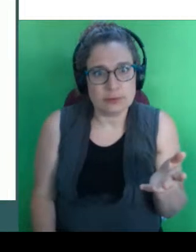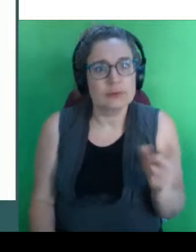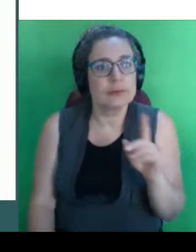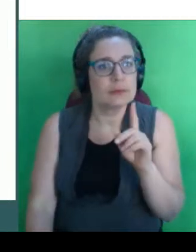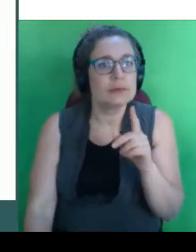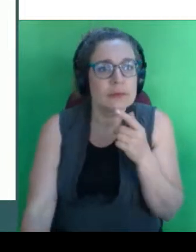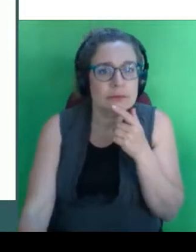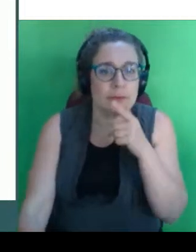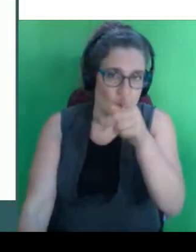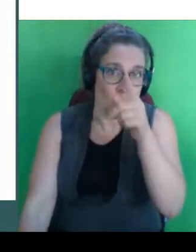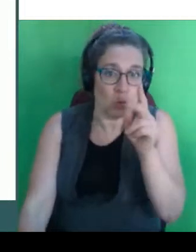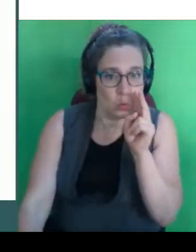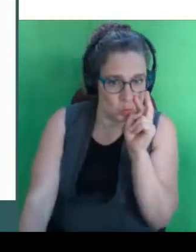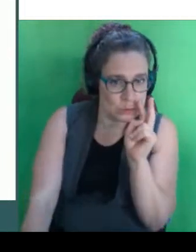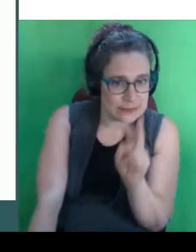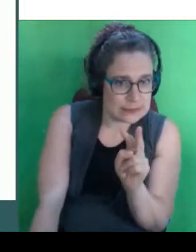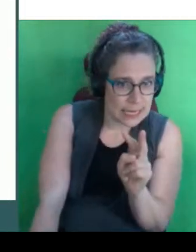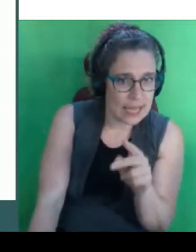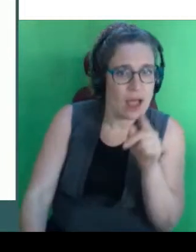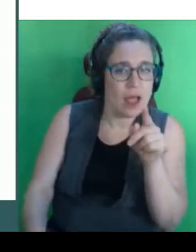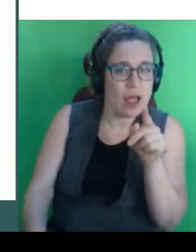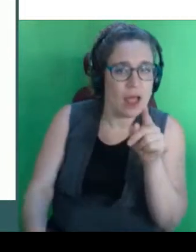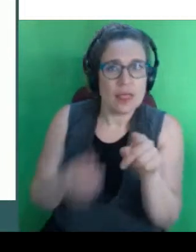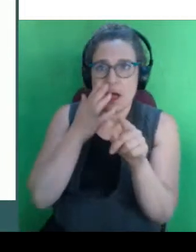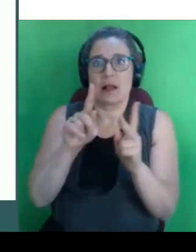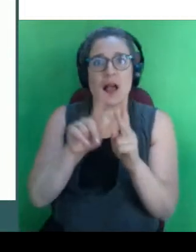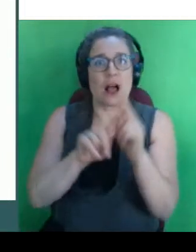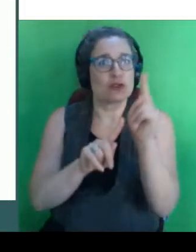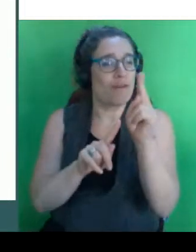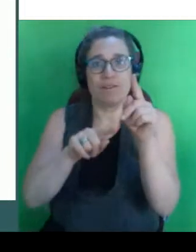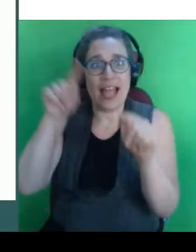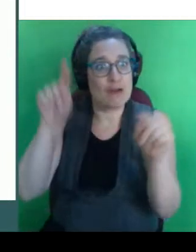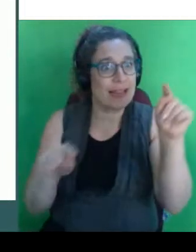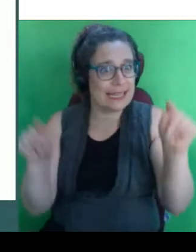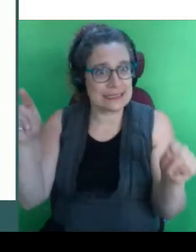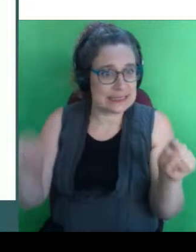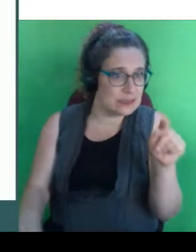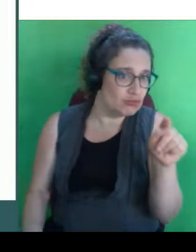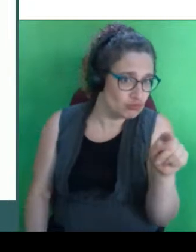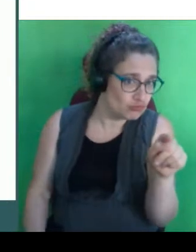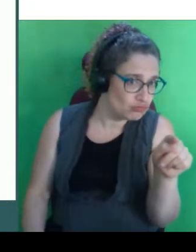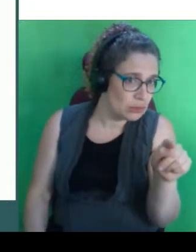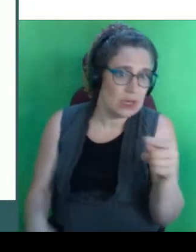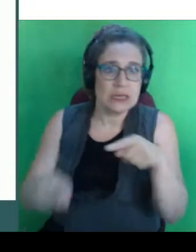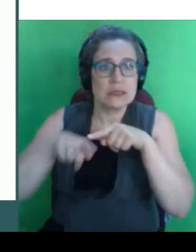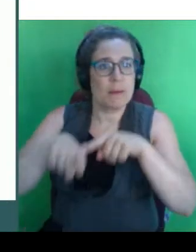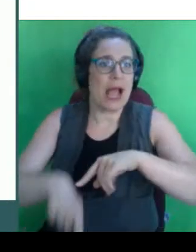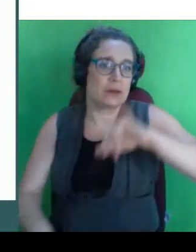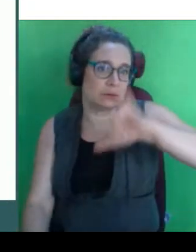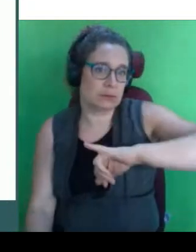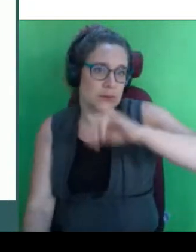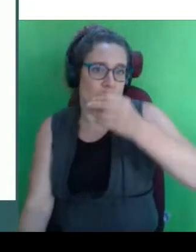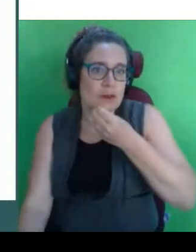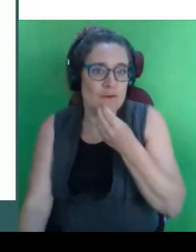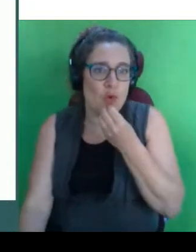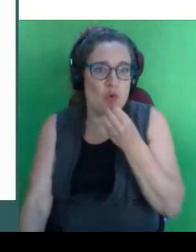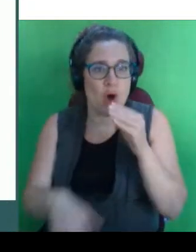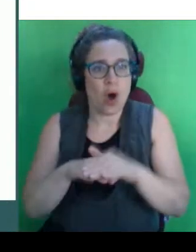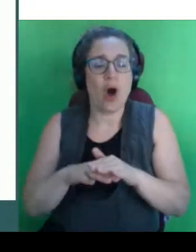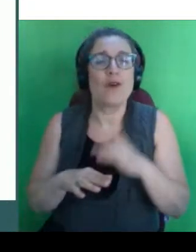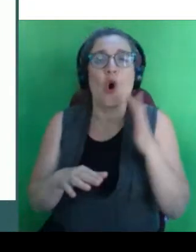see, that the cutoff actually varies between the foods for where you're at the point of